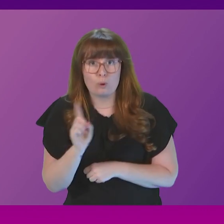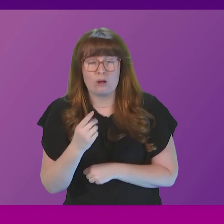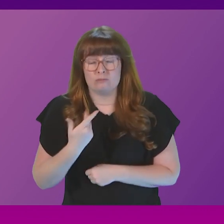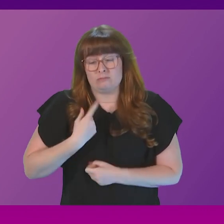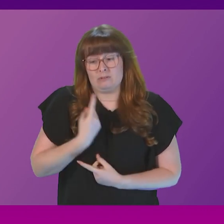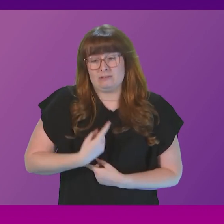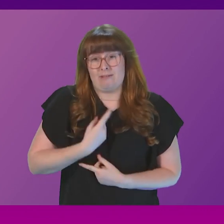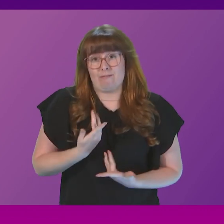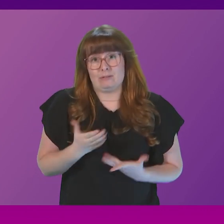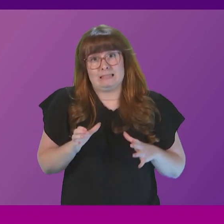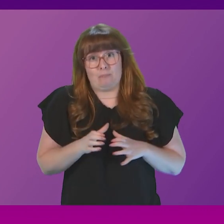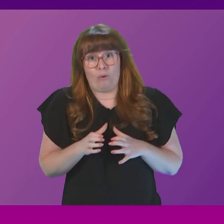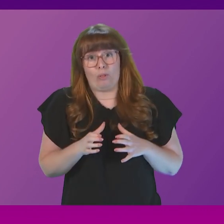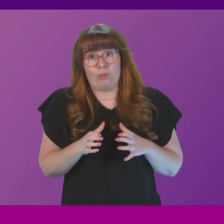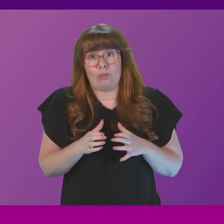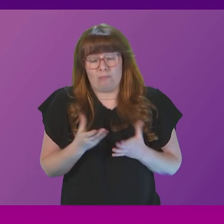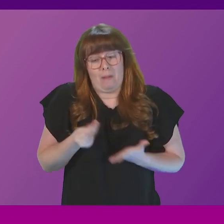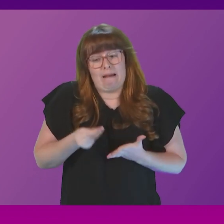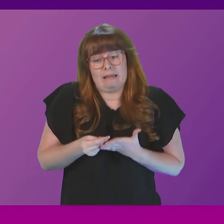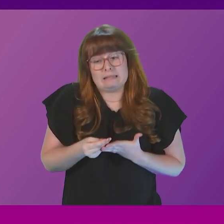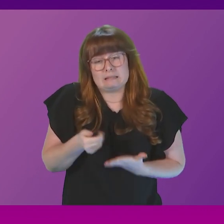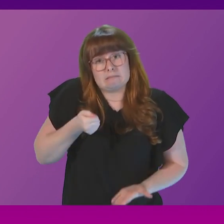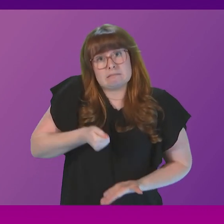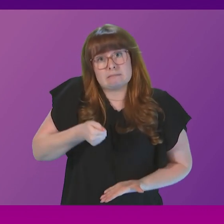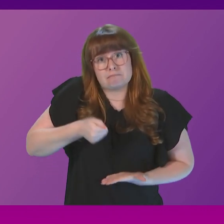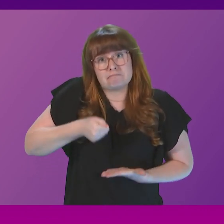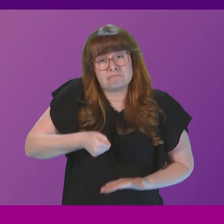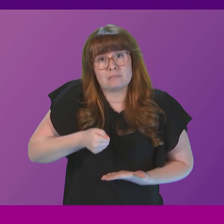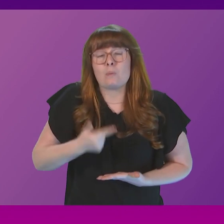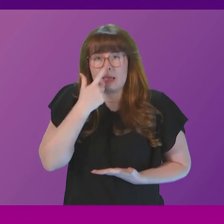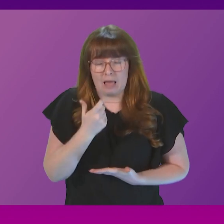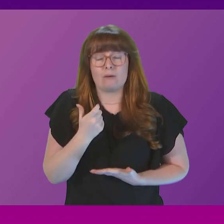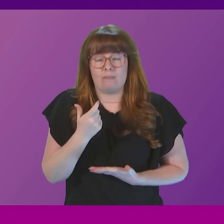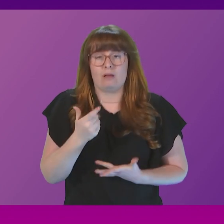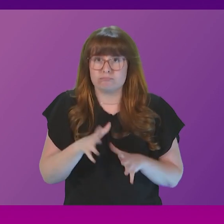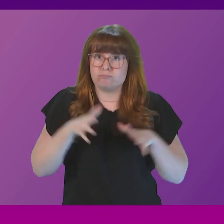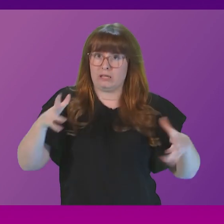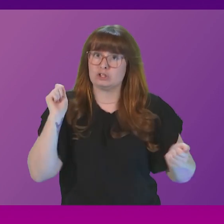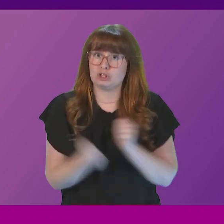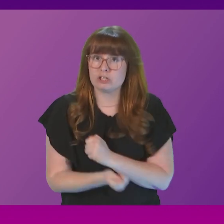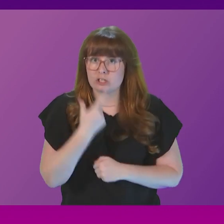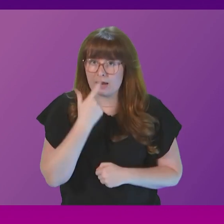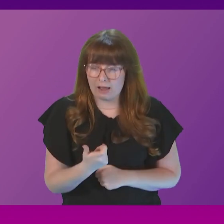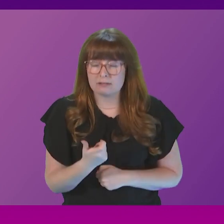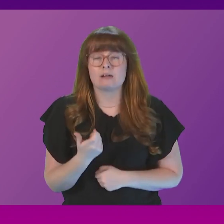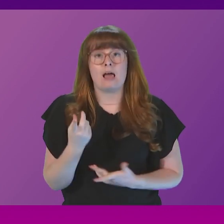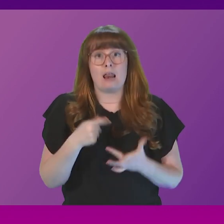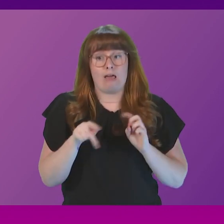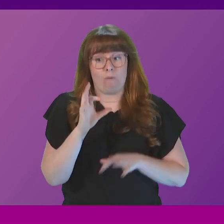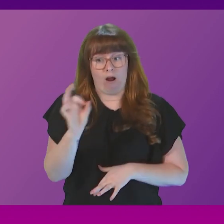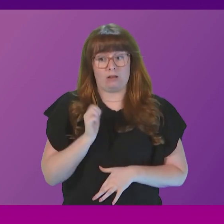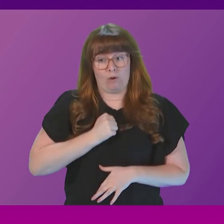small pot of money, we can make a huge transformational change. And of course, if we are asked our